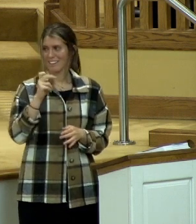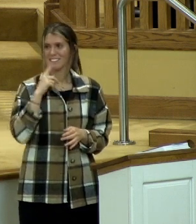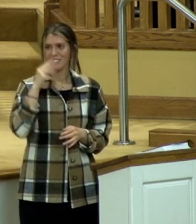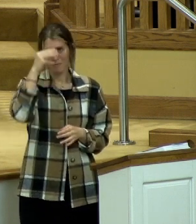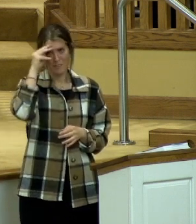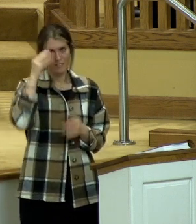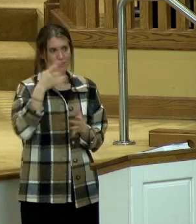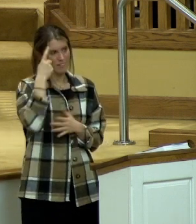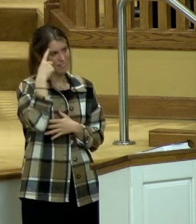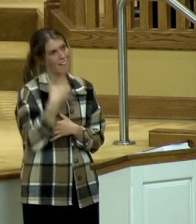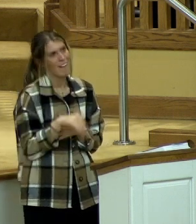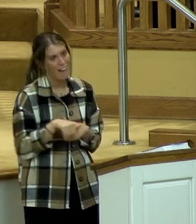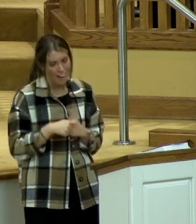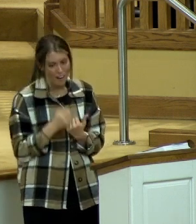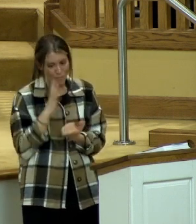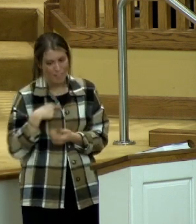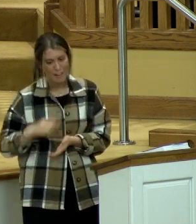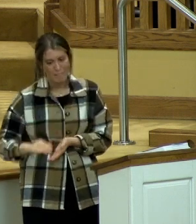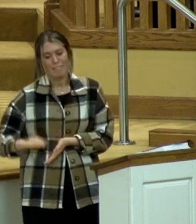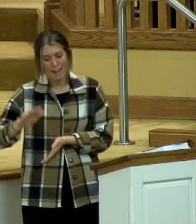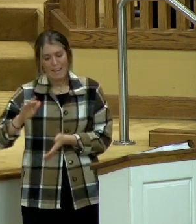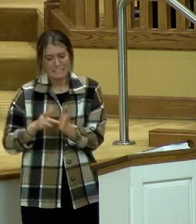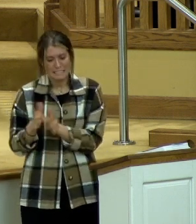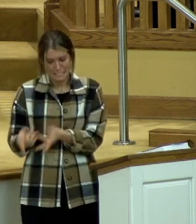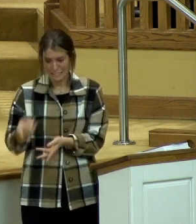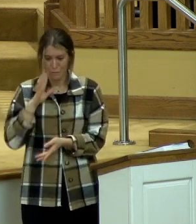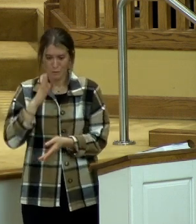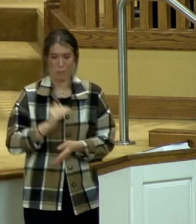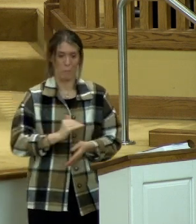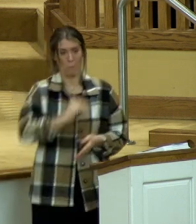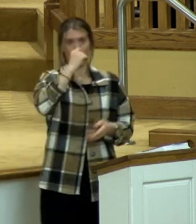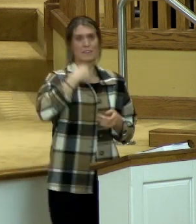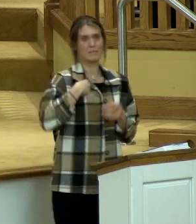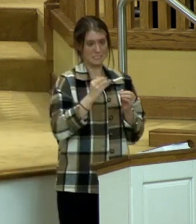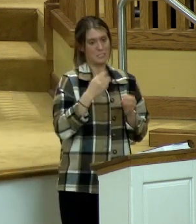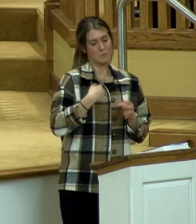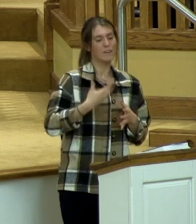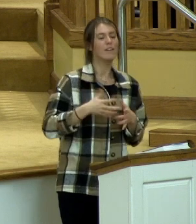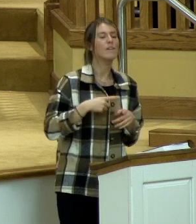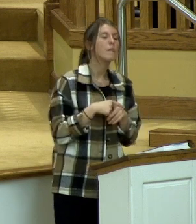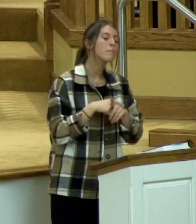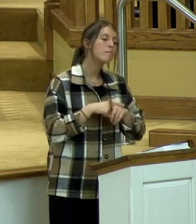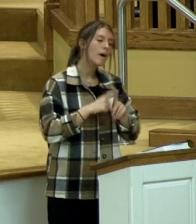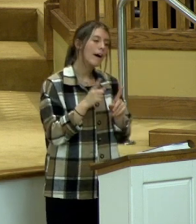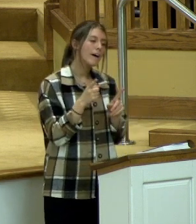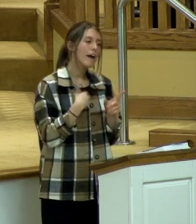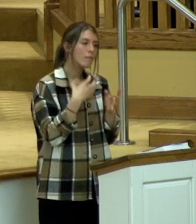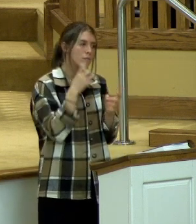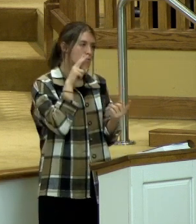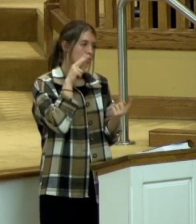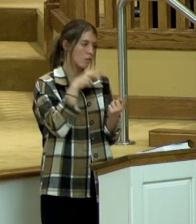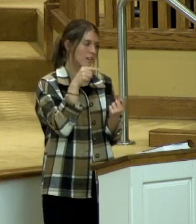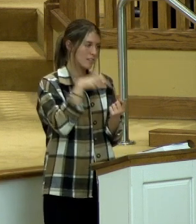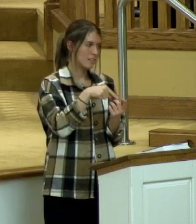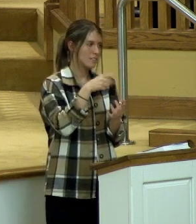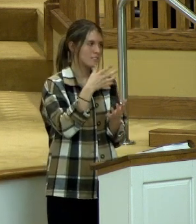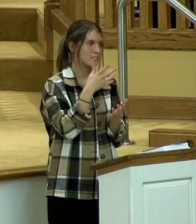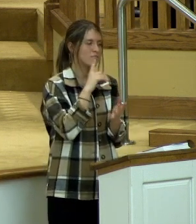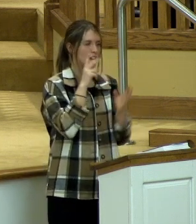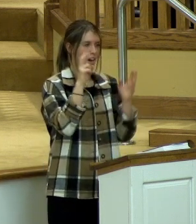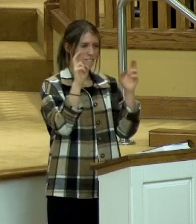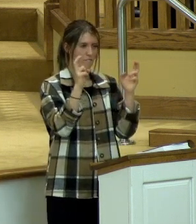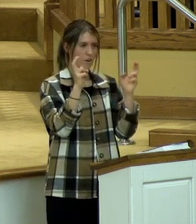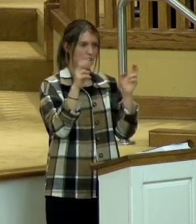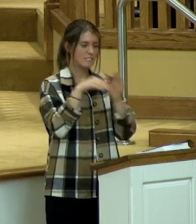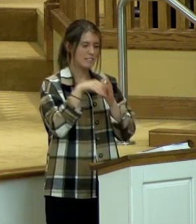probably thinking, how am I going to raise this son? He's going to raise me, you know. So I want you to look at this. There's a phrase